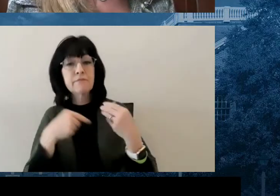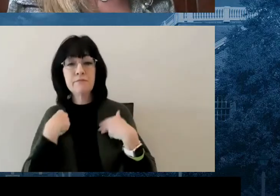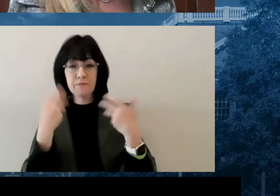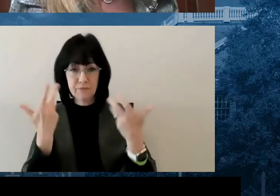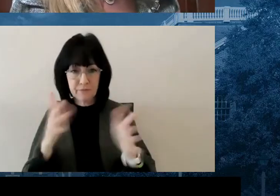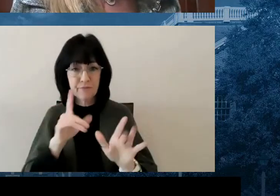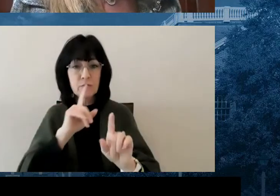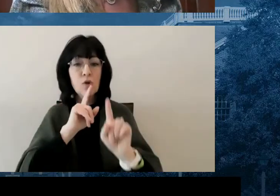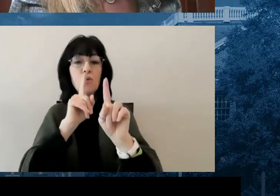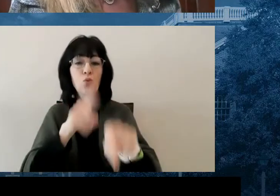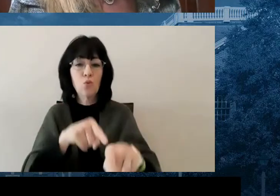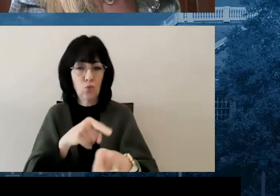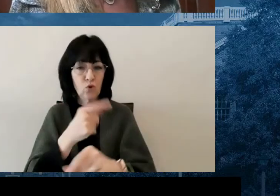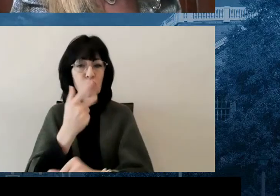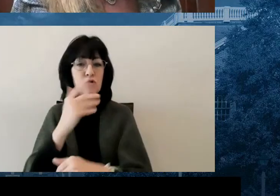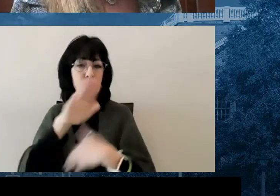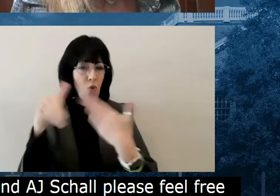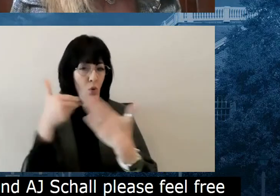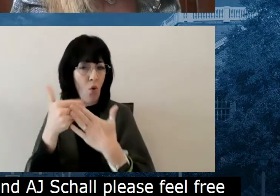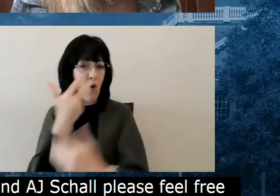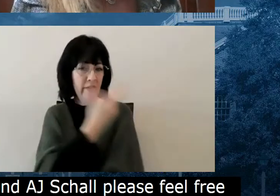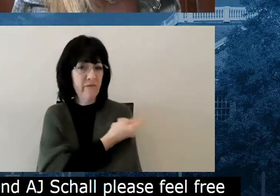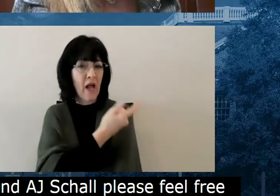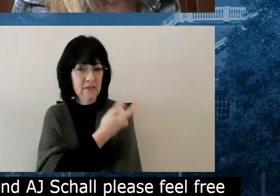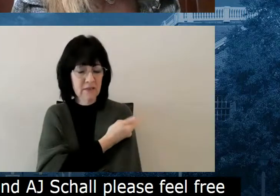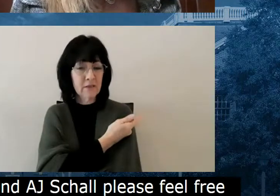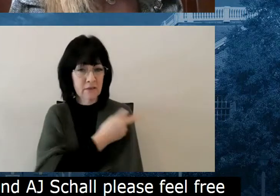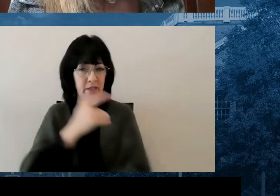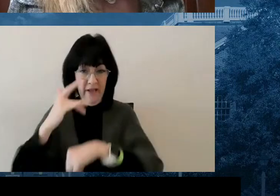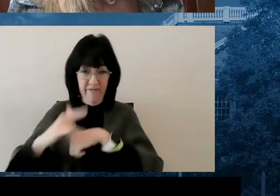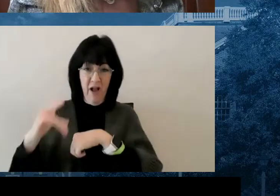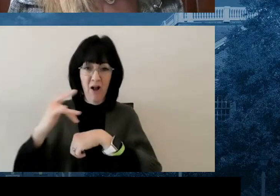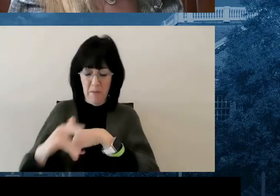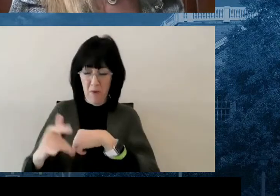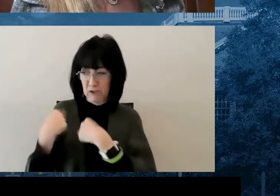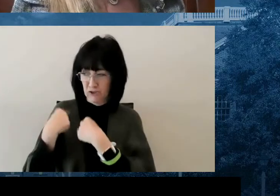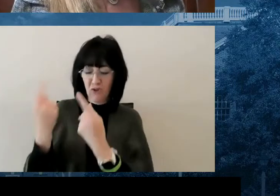all vaccine available to us to date.